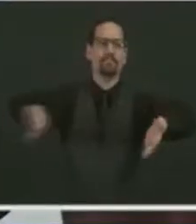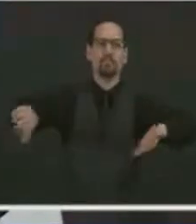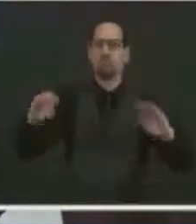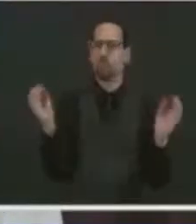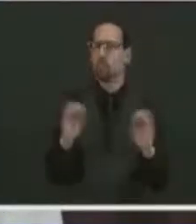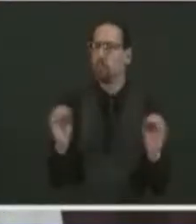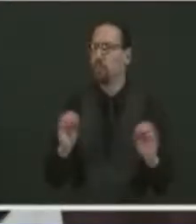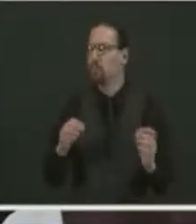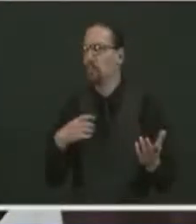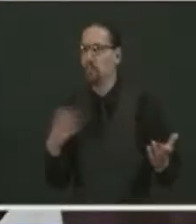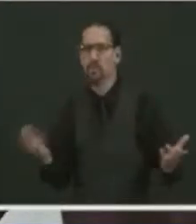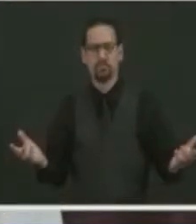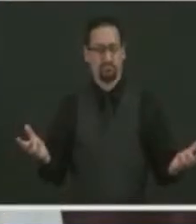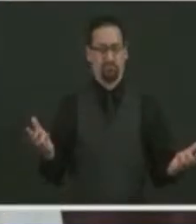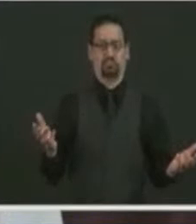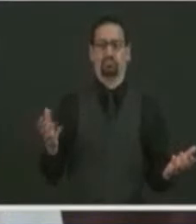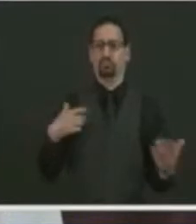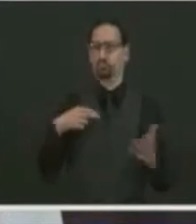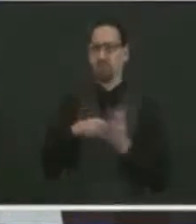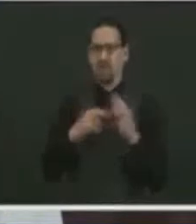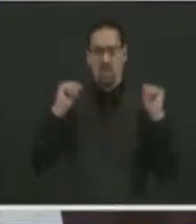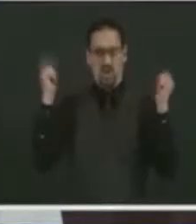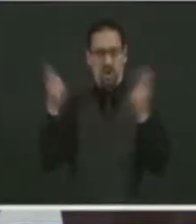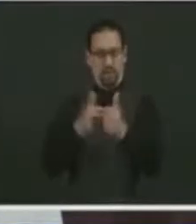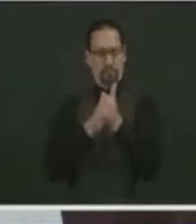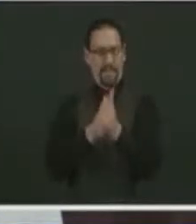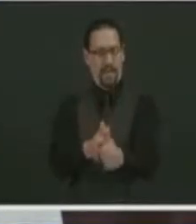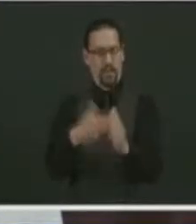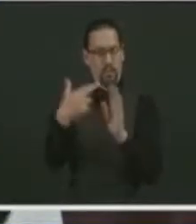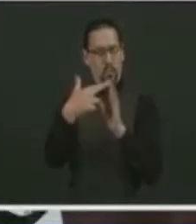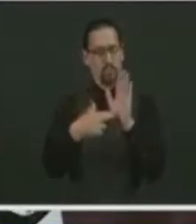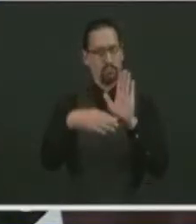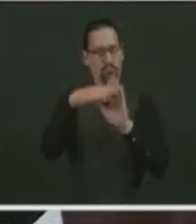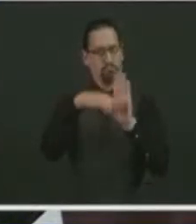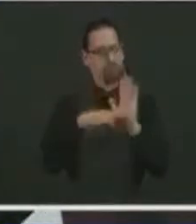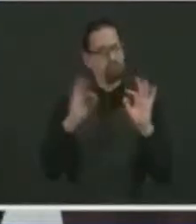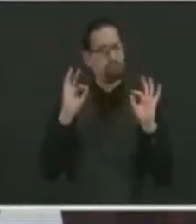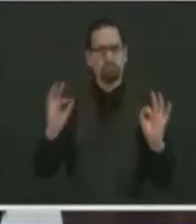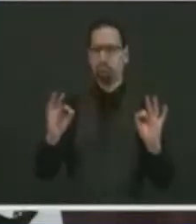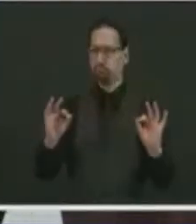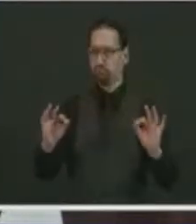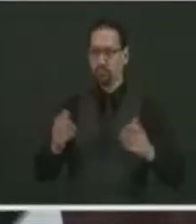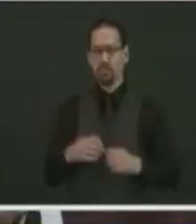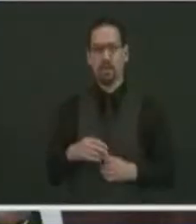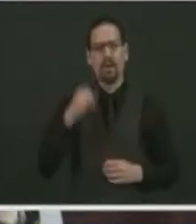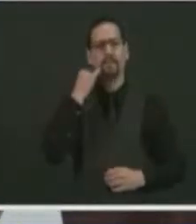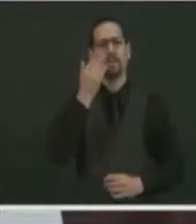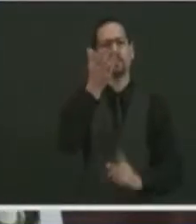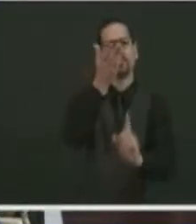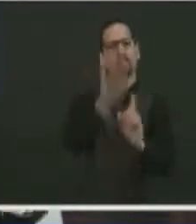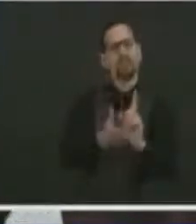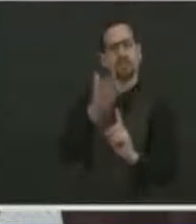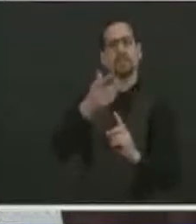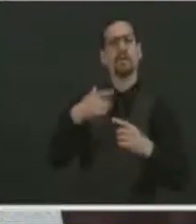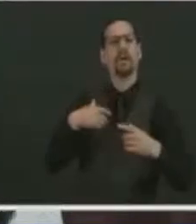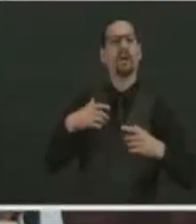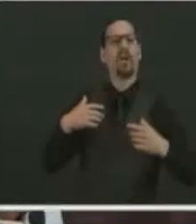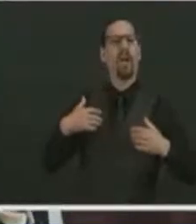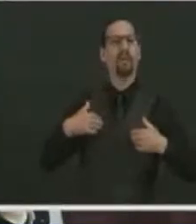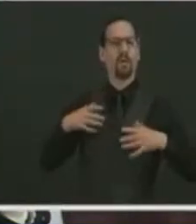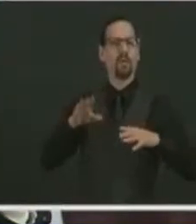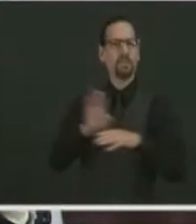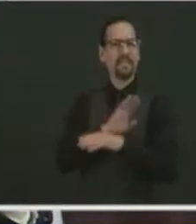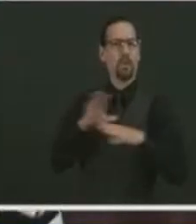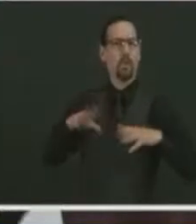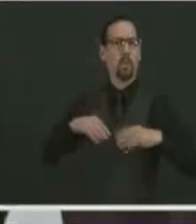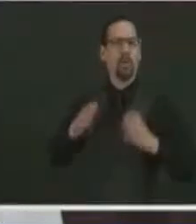to your gym and enjoy it. But if you're a gym owner or a gym user, please look at the rules and follow